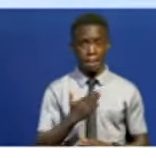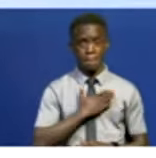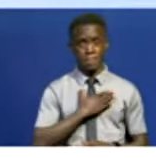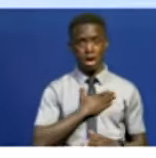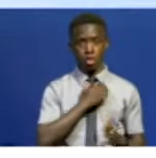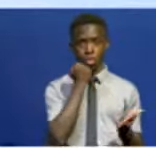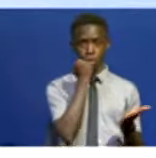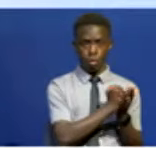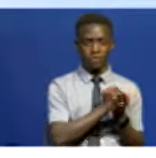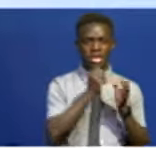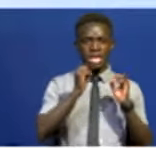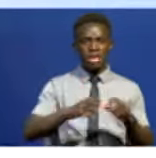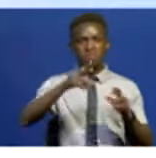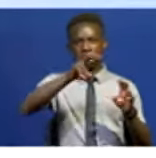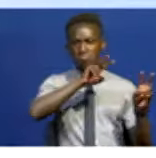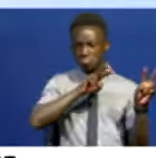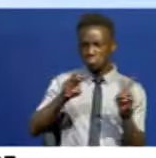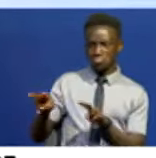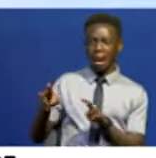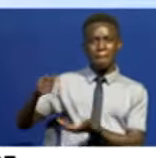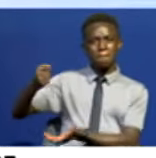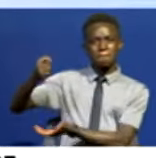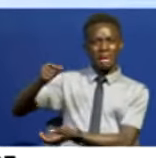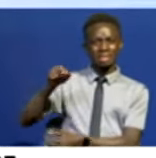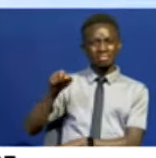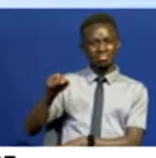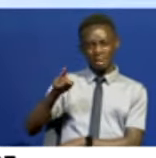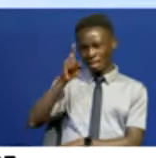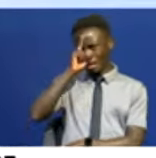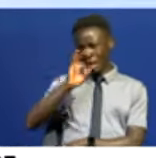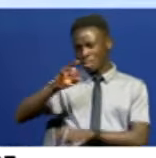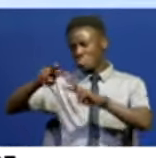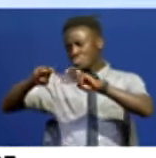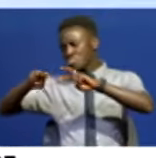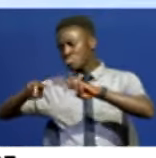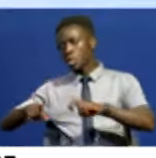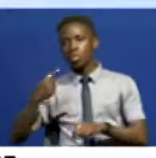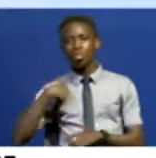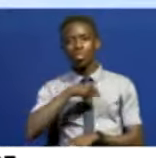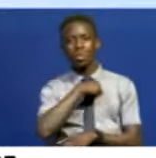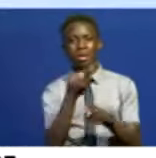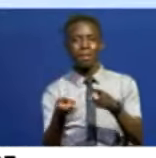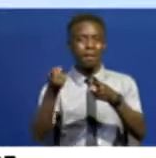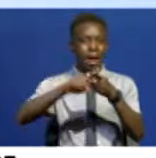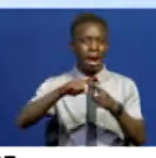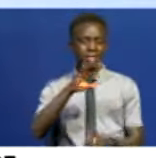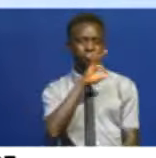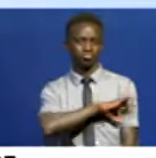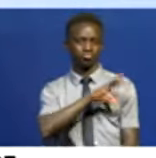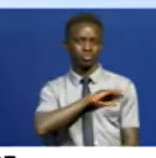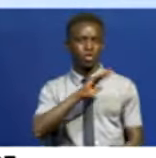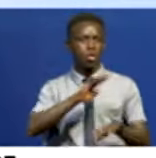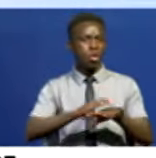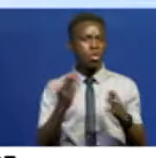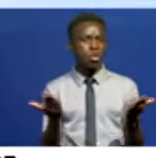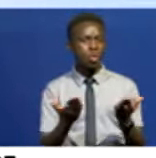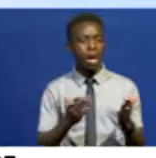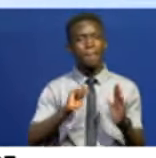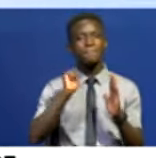at the budget critically, we have also increased incentives around the space of